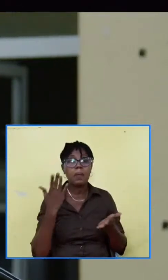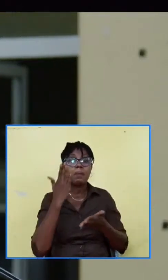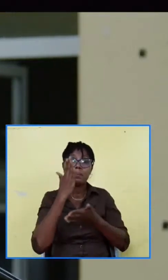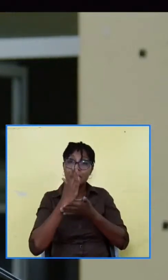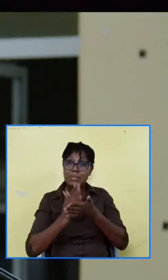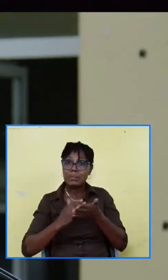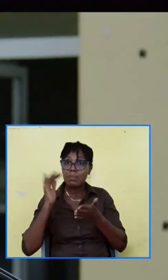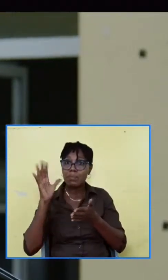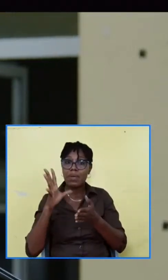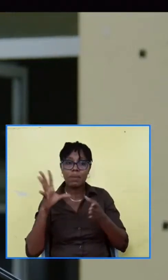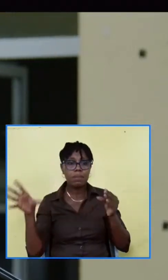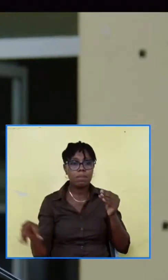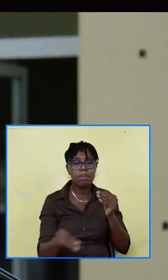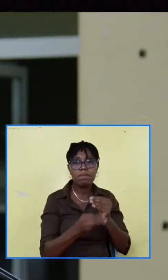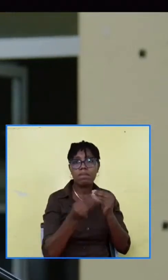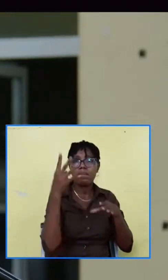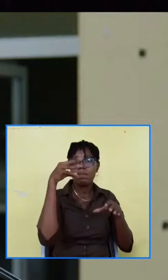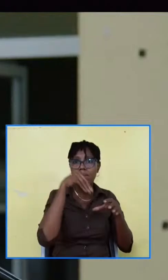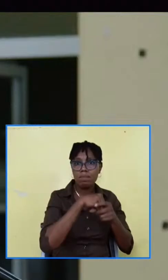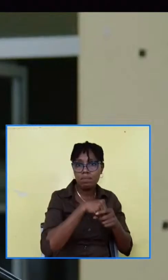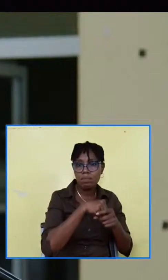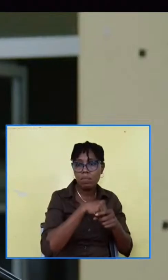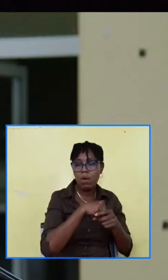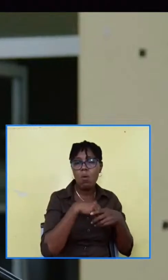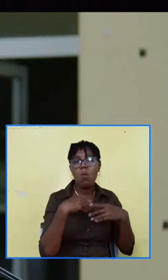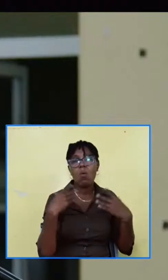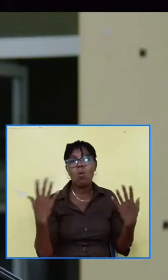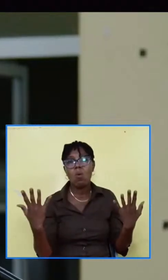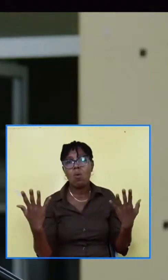portfolio. Where does that go? Go ahead.